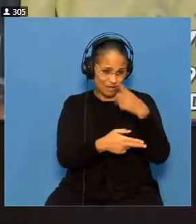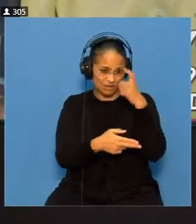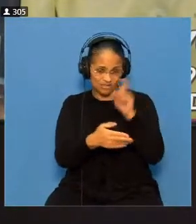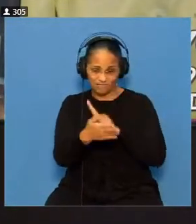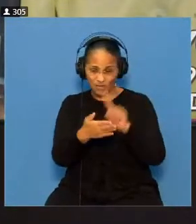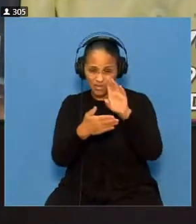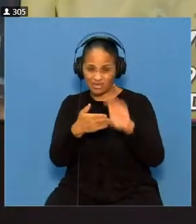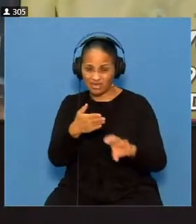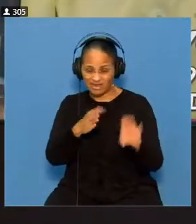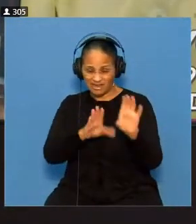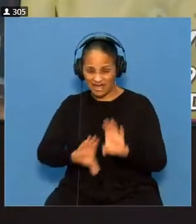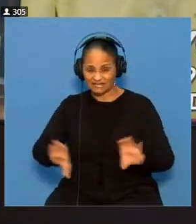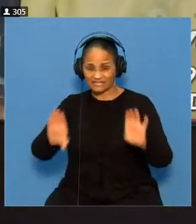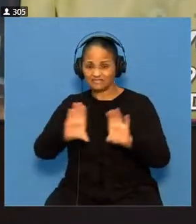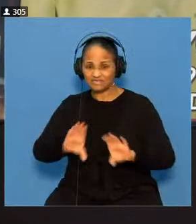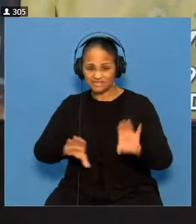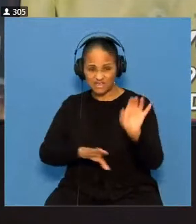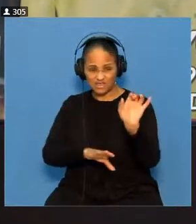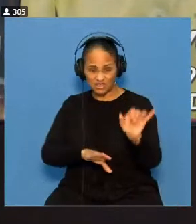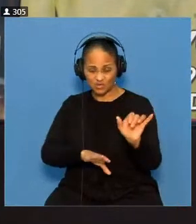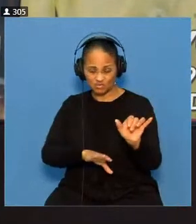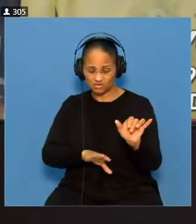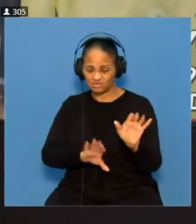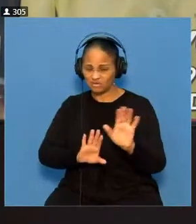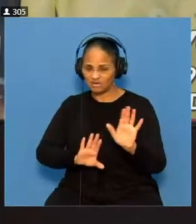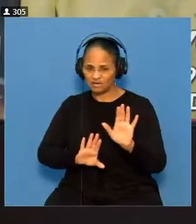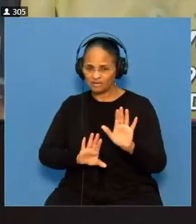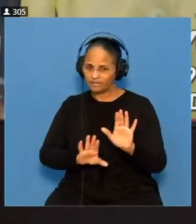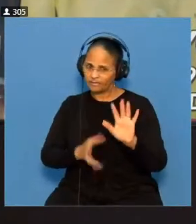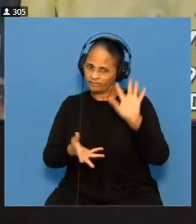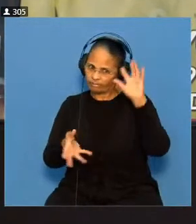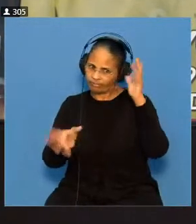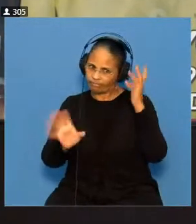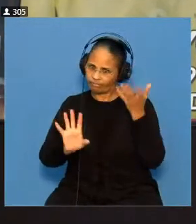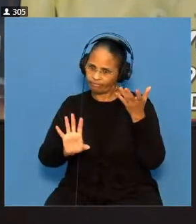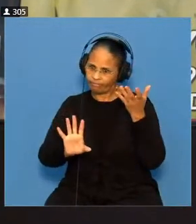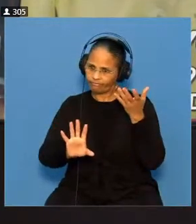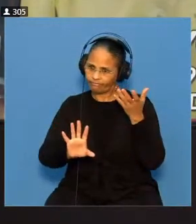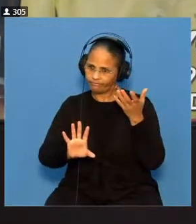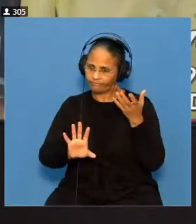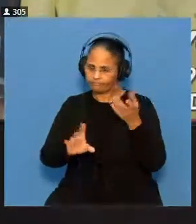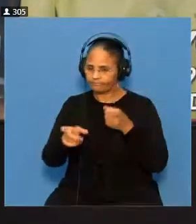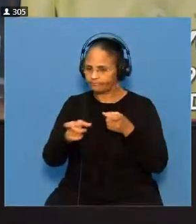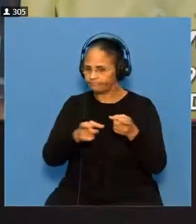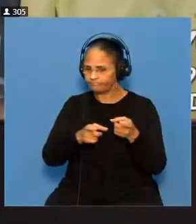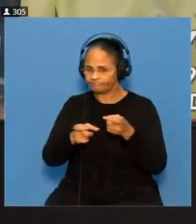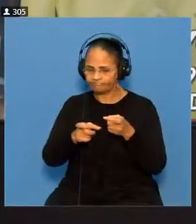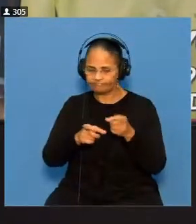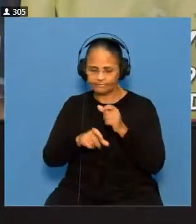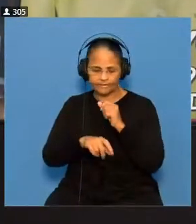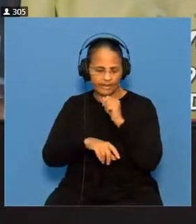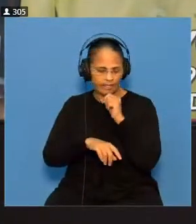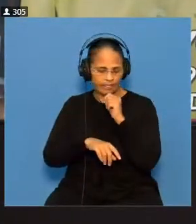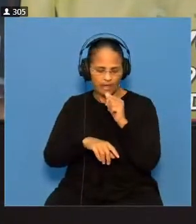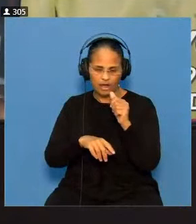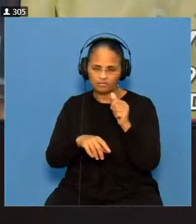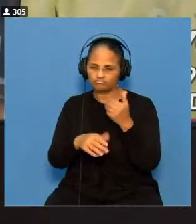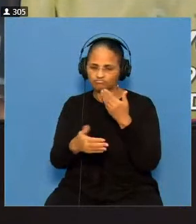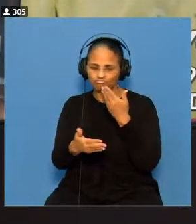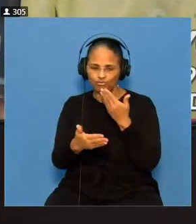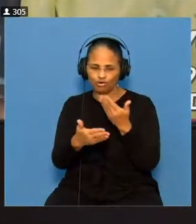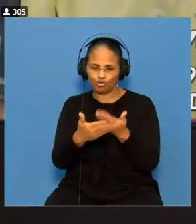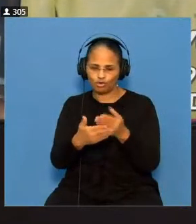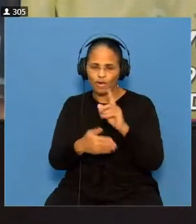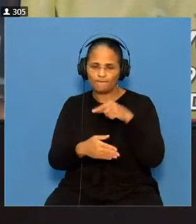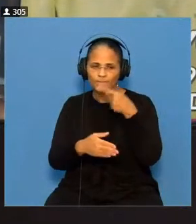by all reports, those weekend activities unfortunately got out of hand and people did not exercise proper